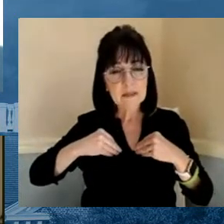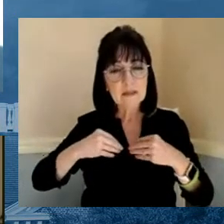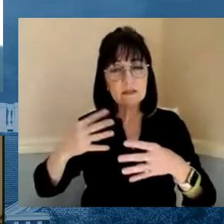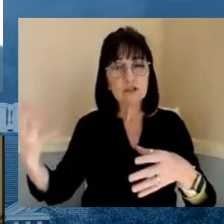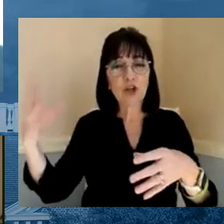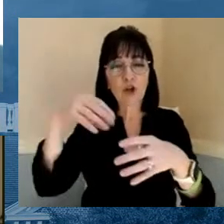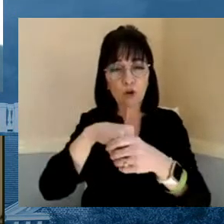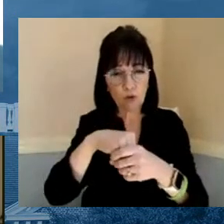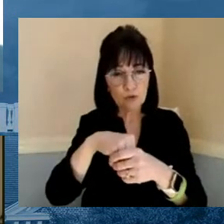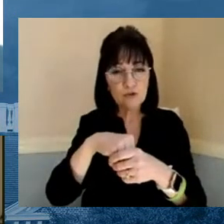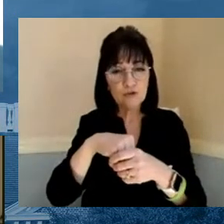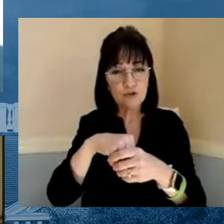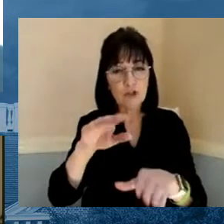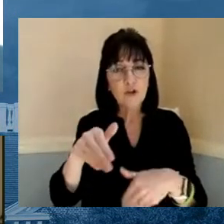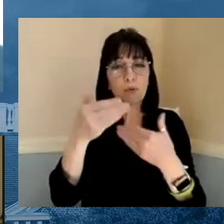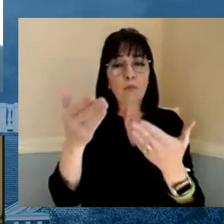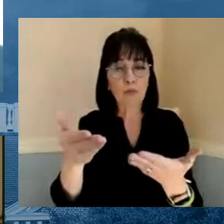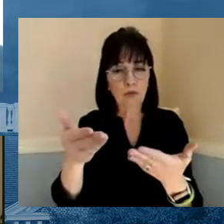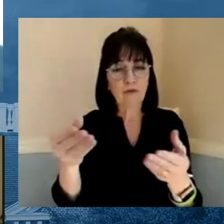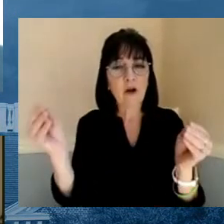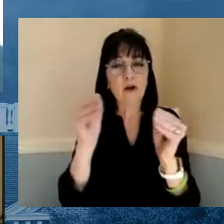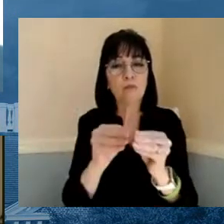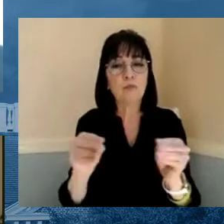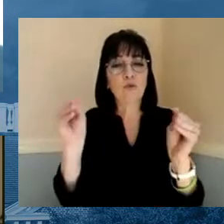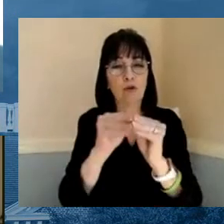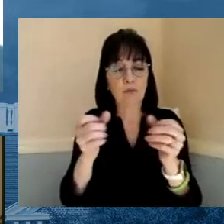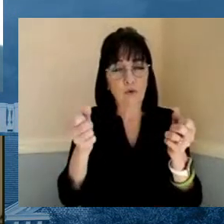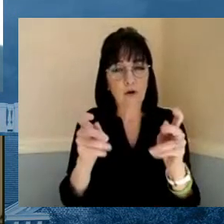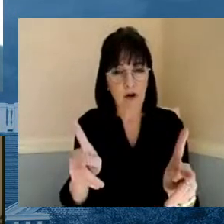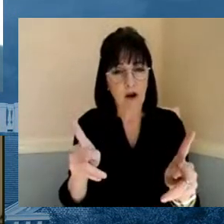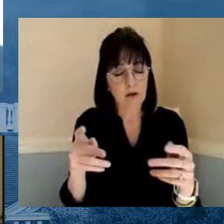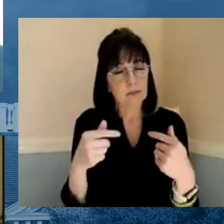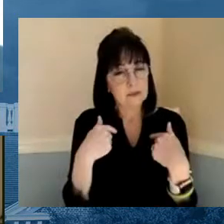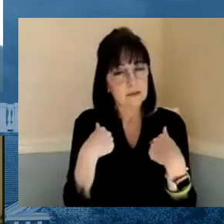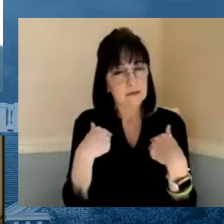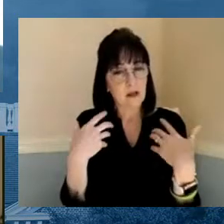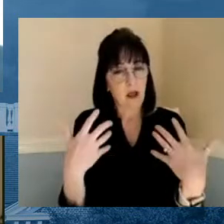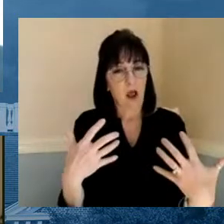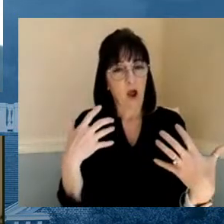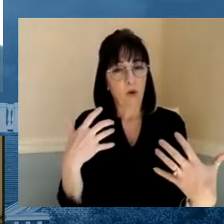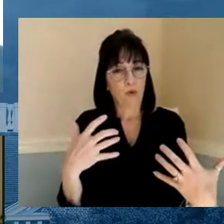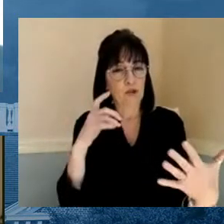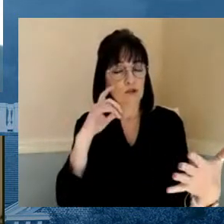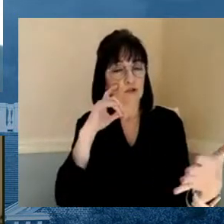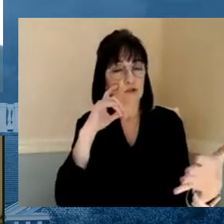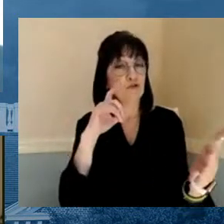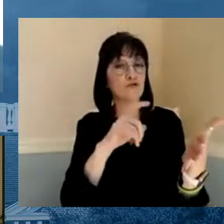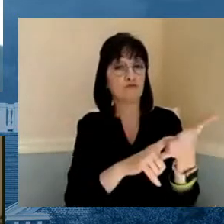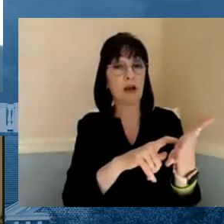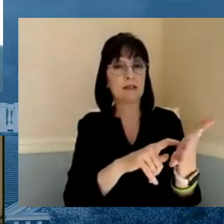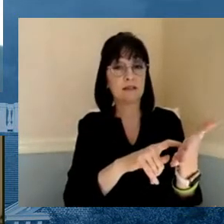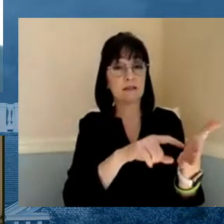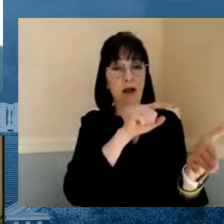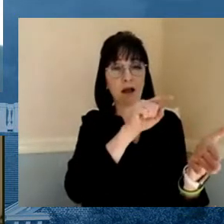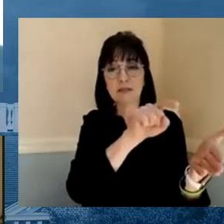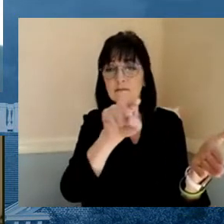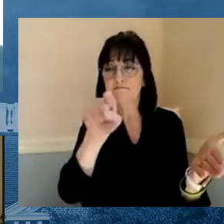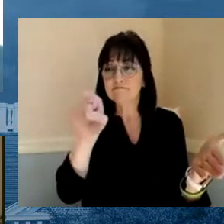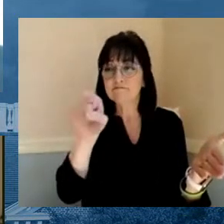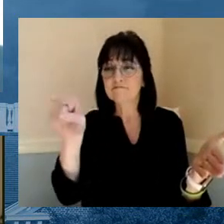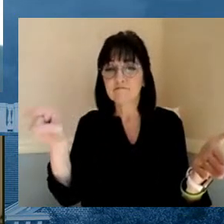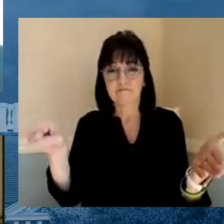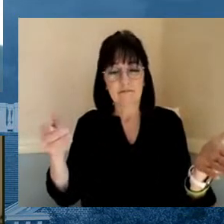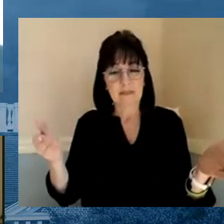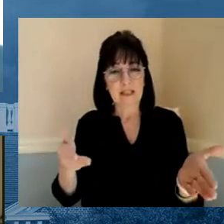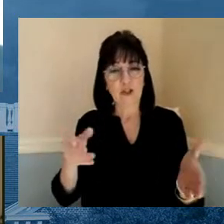I just want to recognize everyone across the state who's standing out in the doorways and reaching out to us